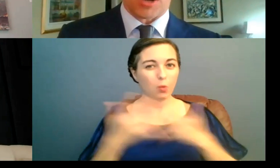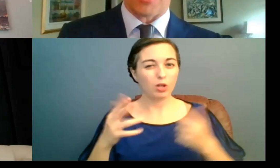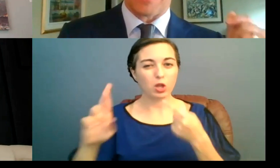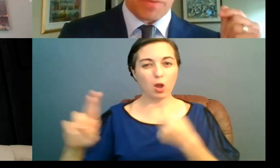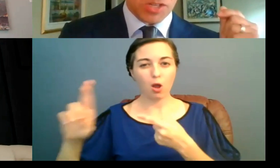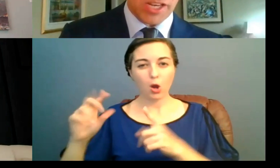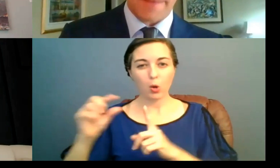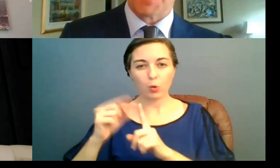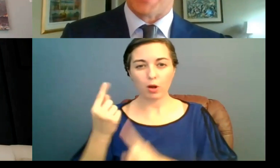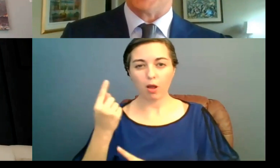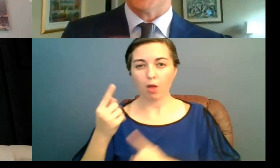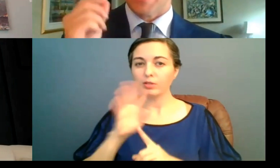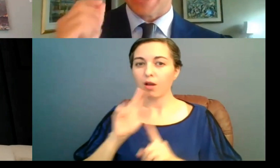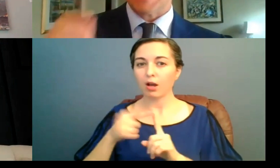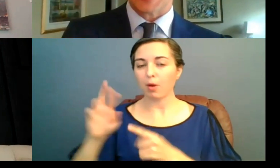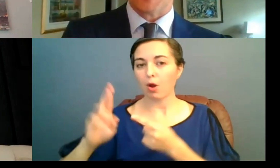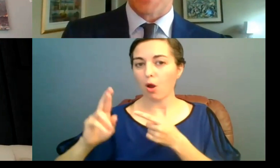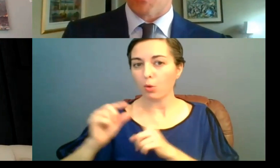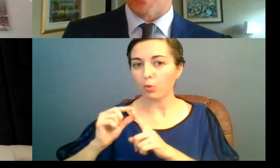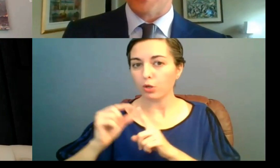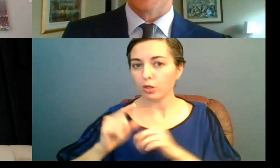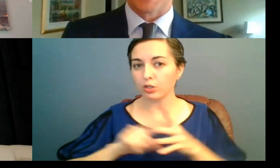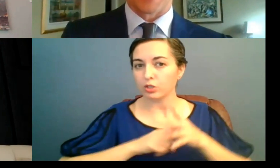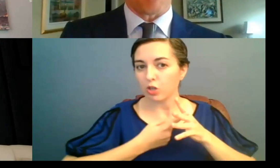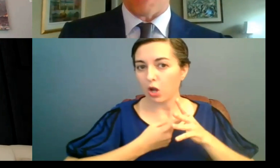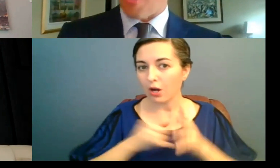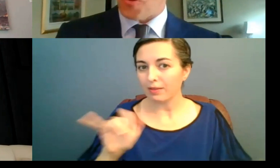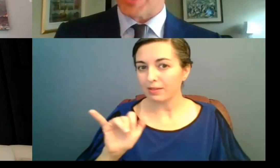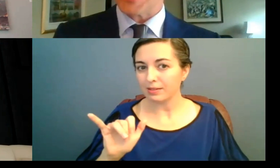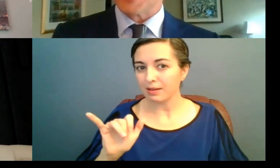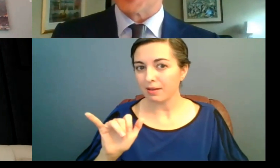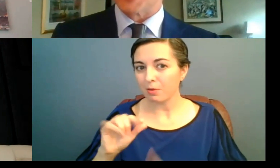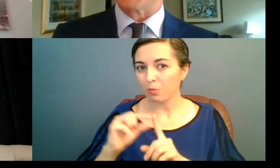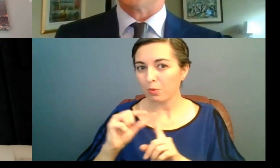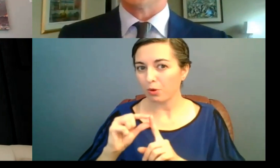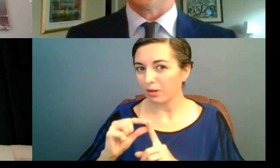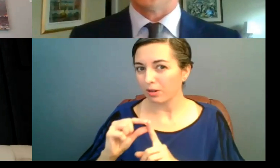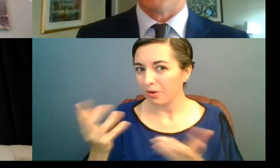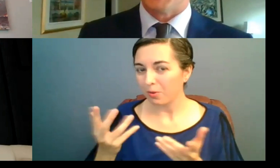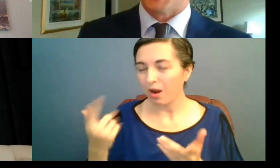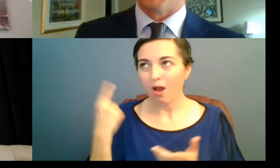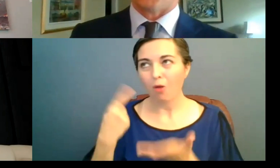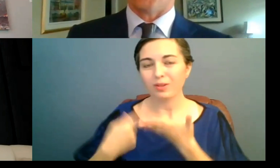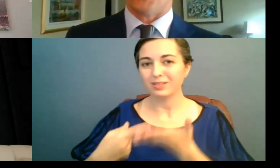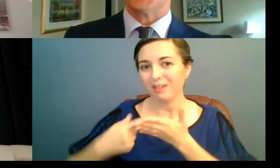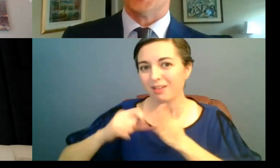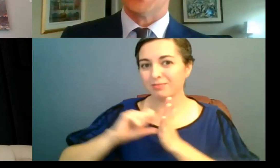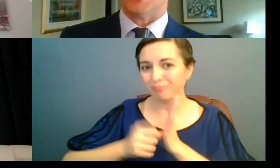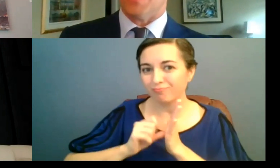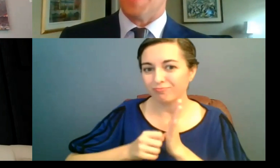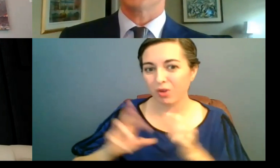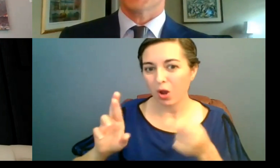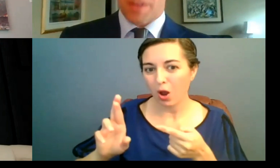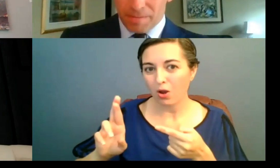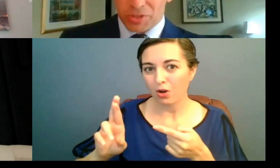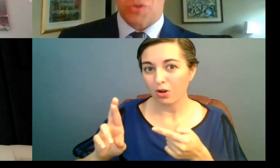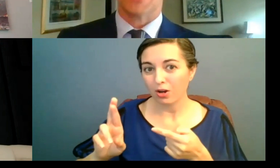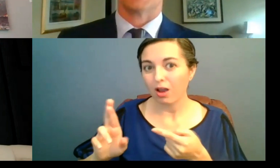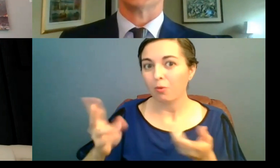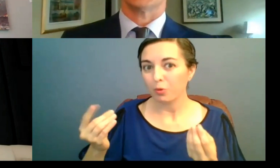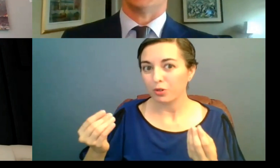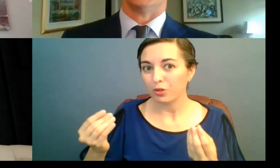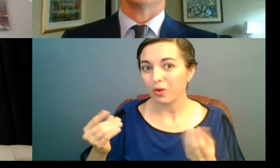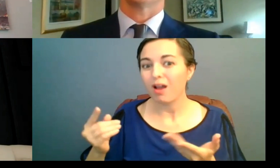do it? We start from the same spot. Anybody know that word that I always discuss? Those of you who have been here before, what do we do?